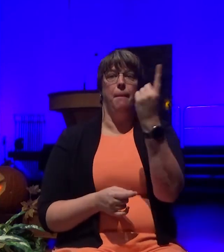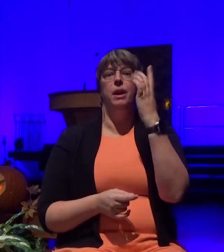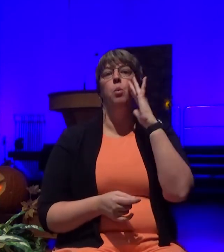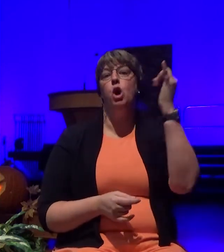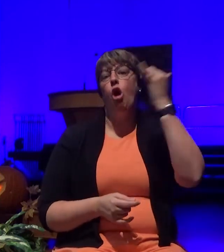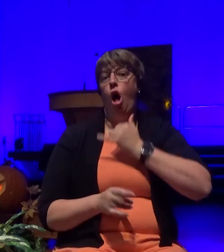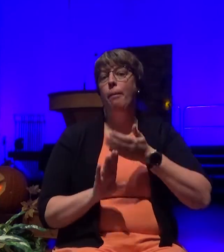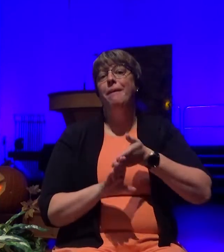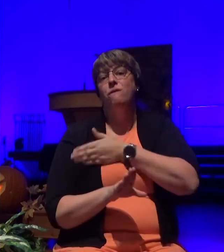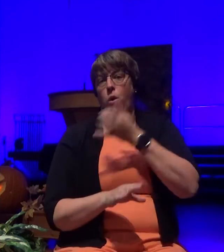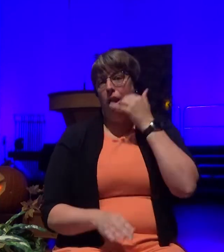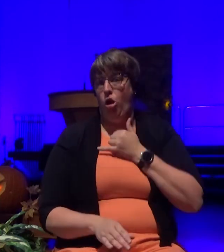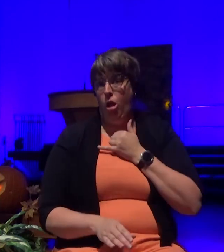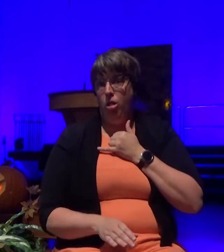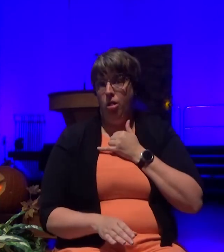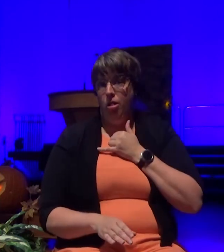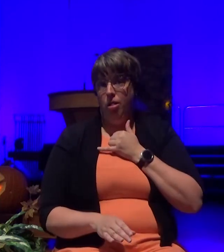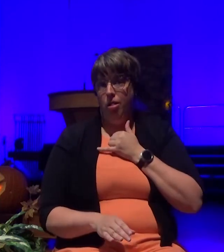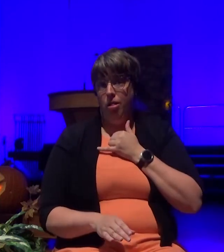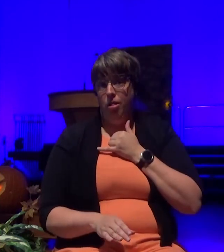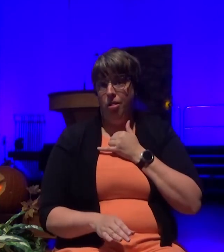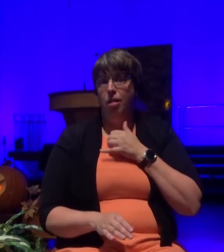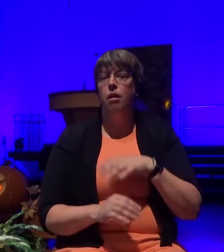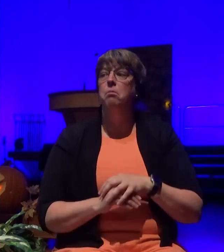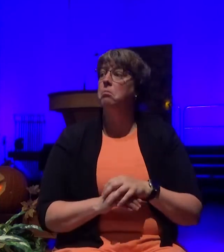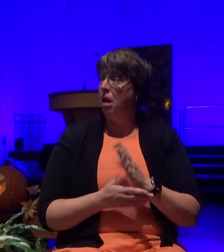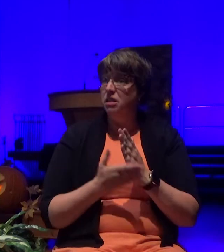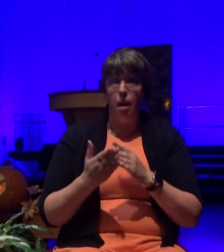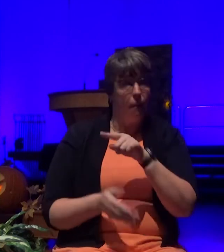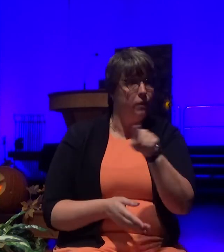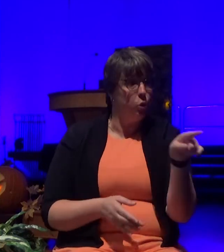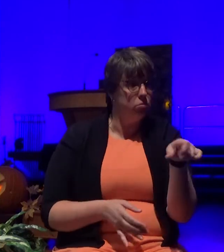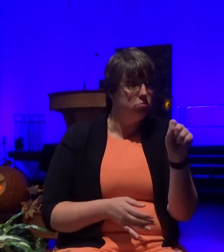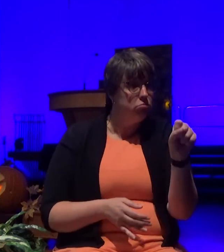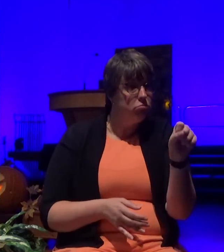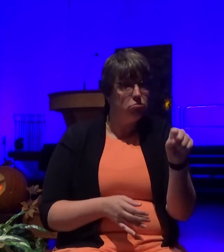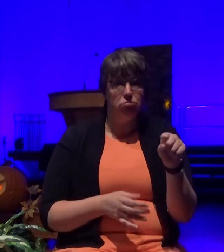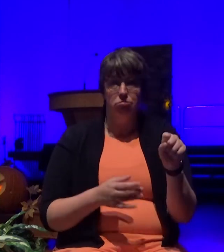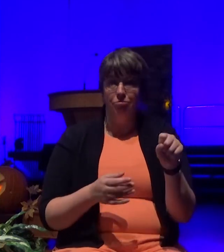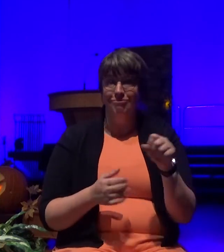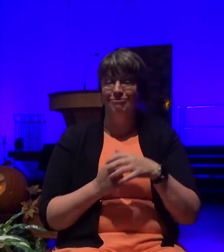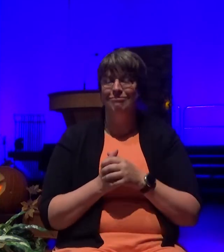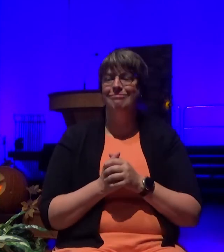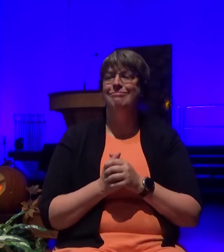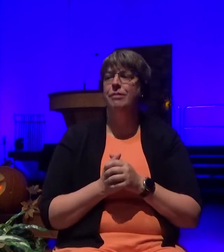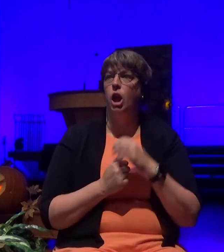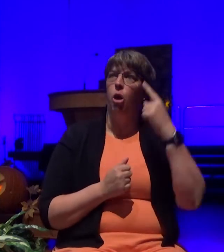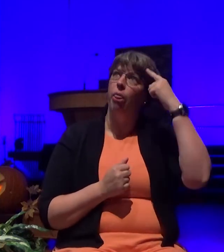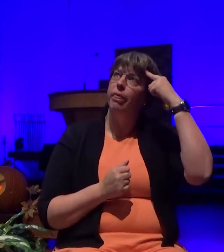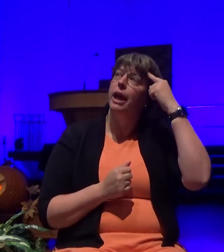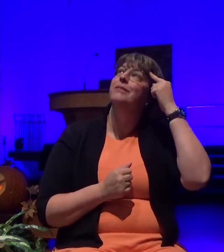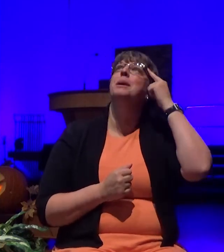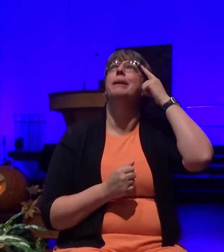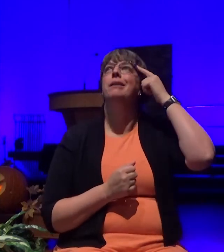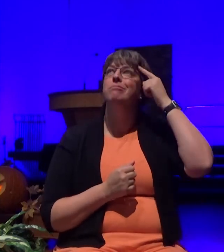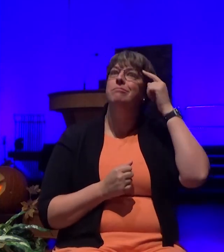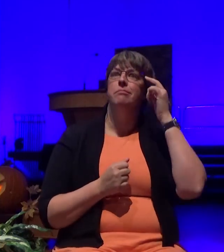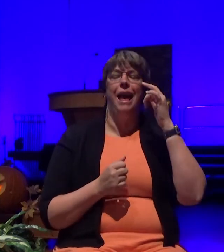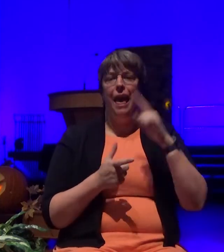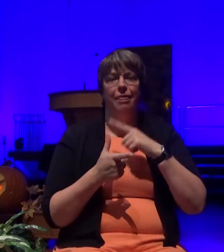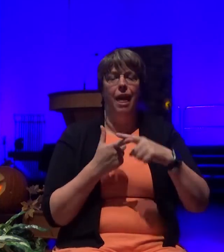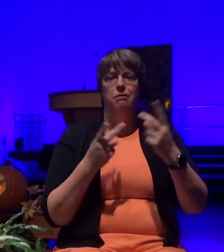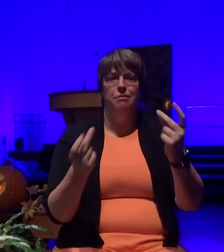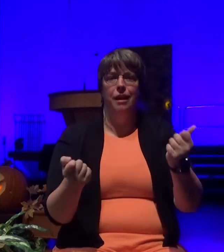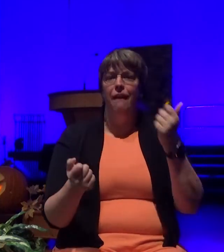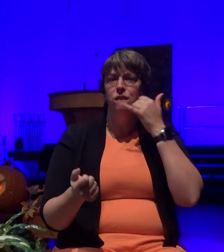they called. Yeah, some of you have done that, I can tell, right? You think of somebody and the phone rings. You